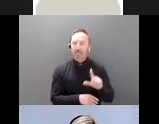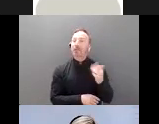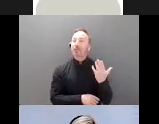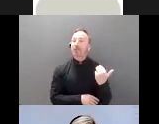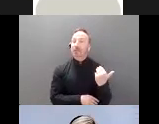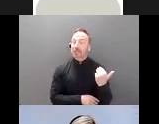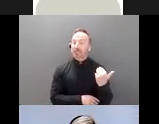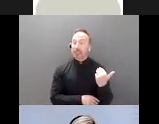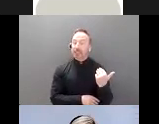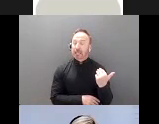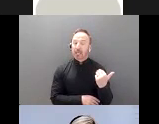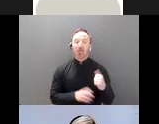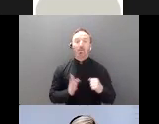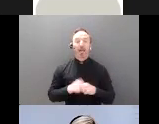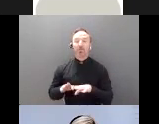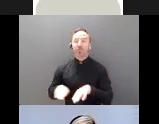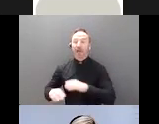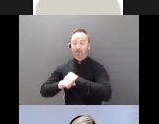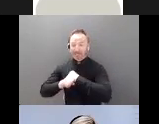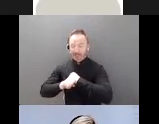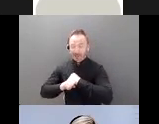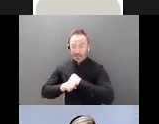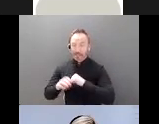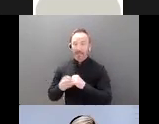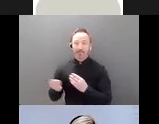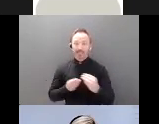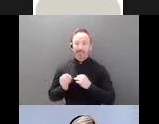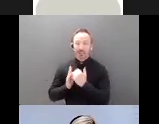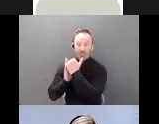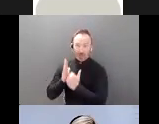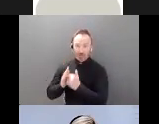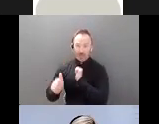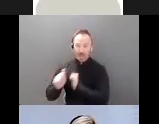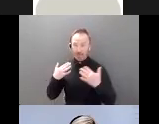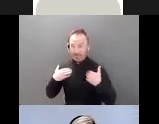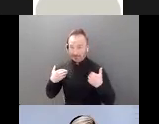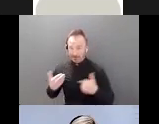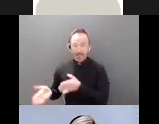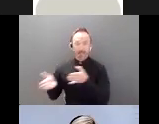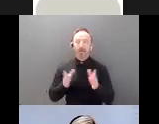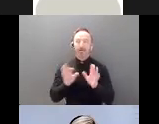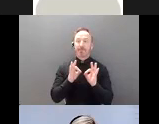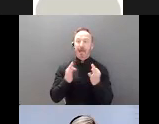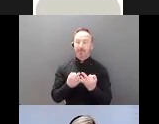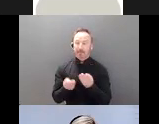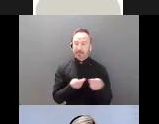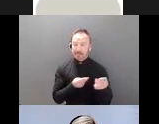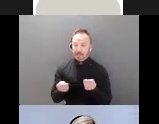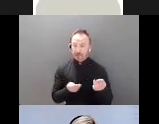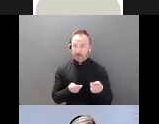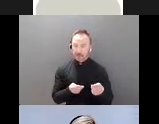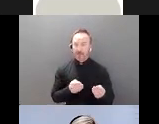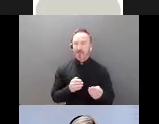OAFM we have the child protection mediation roster with the ministry, and we have family mediation, which is mostly